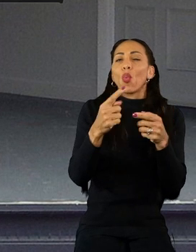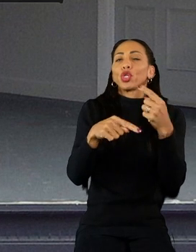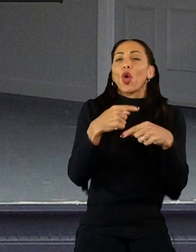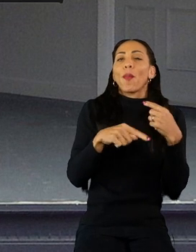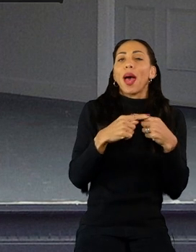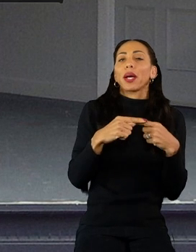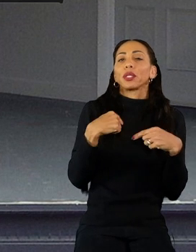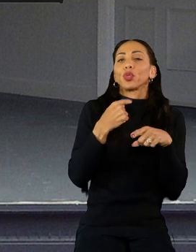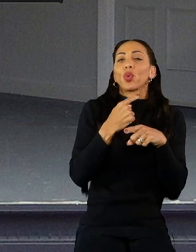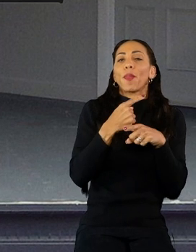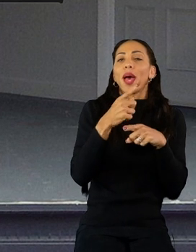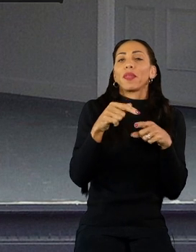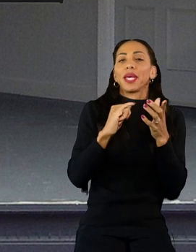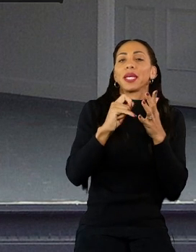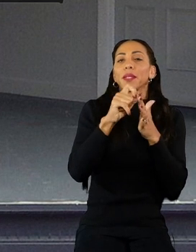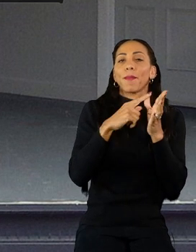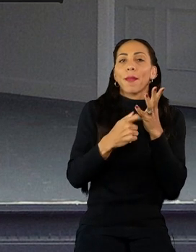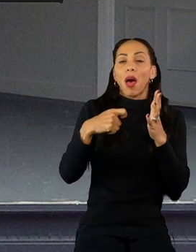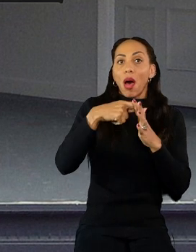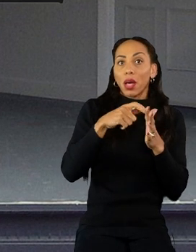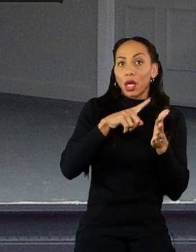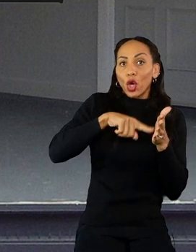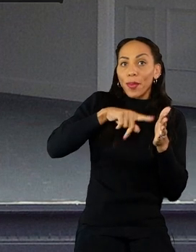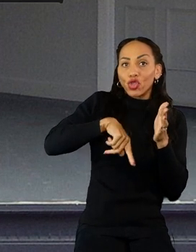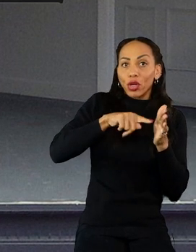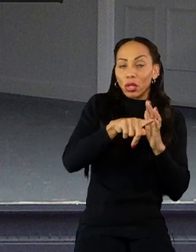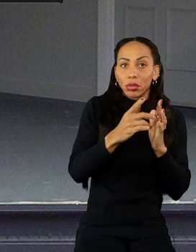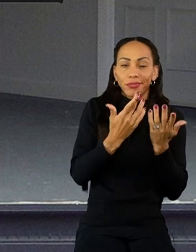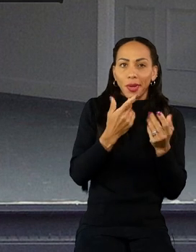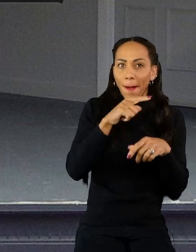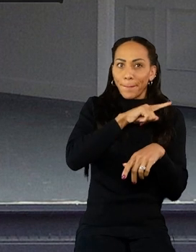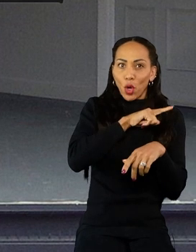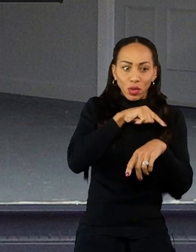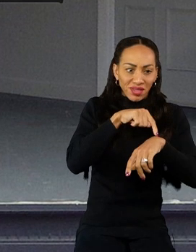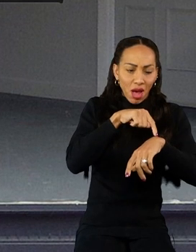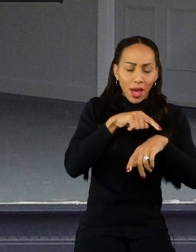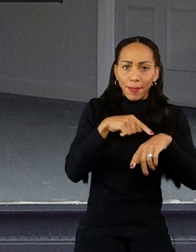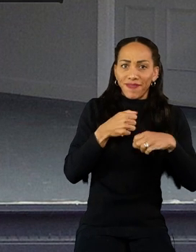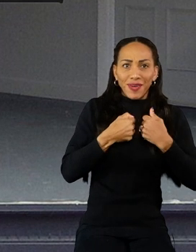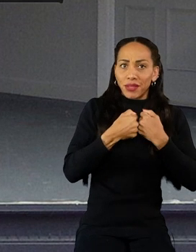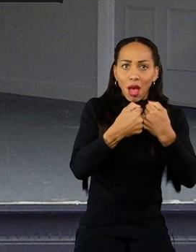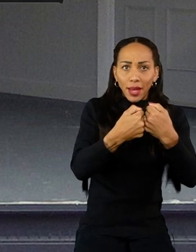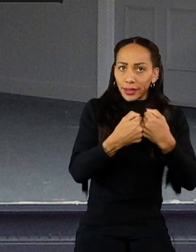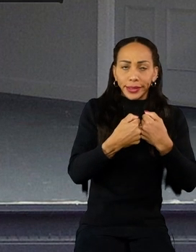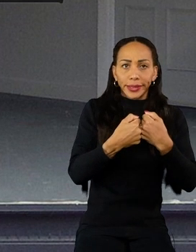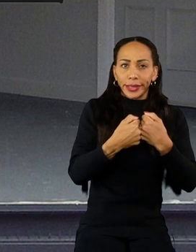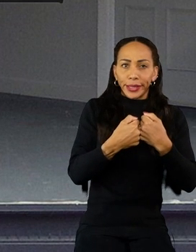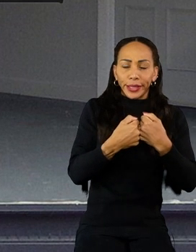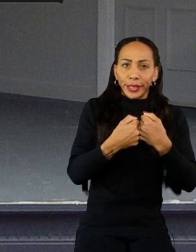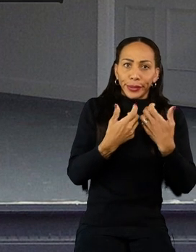there. I was just jumping back and thinking about the Spark Commission, and